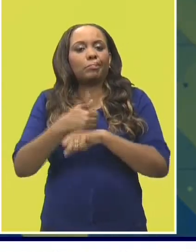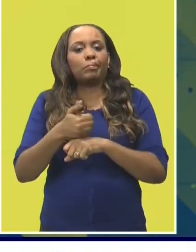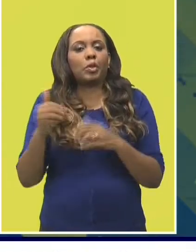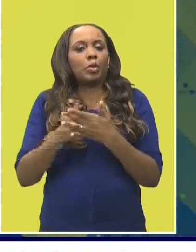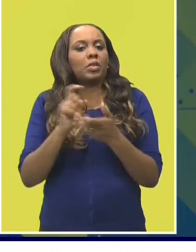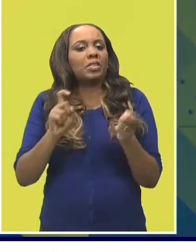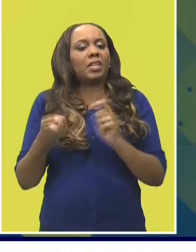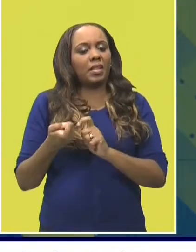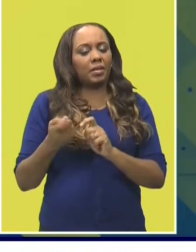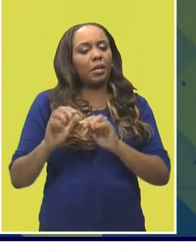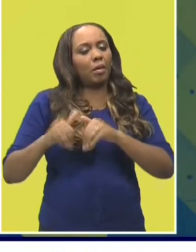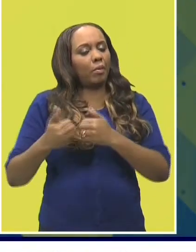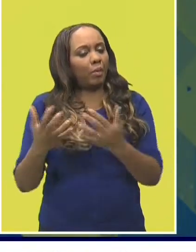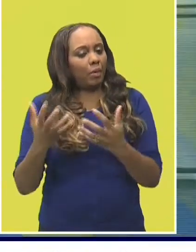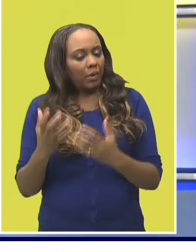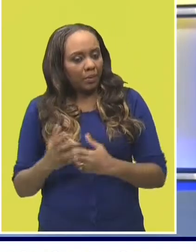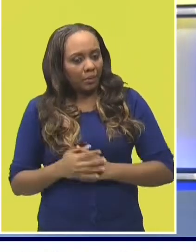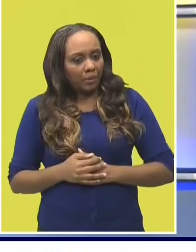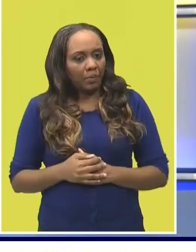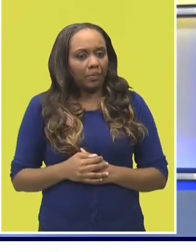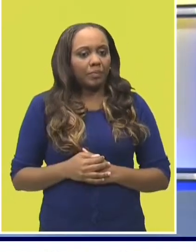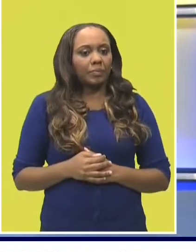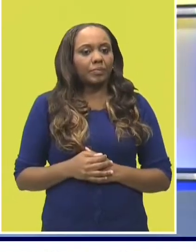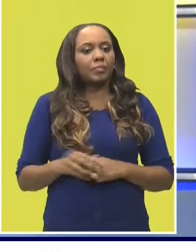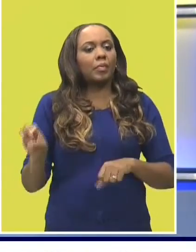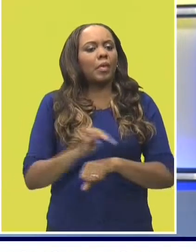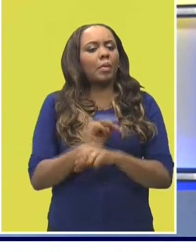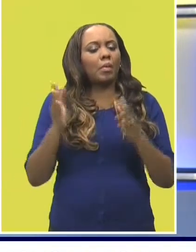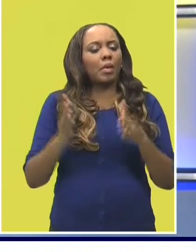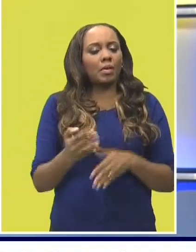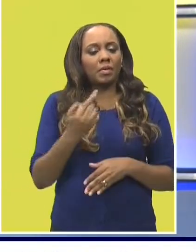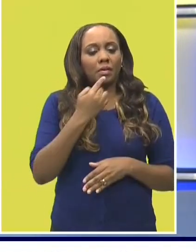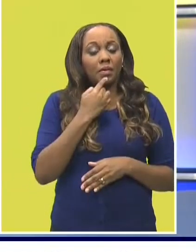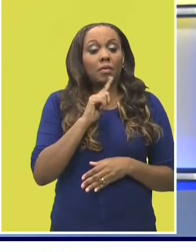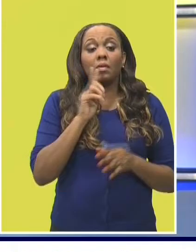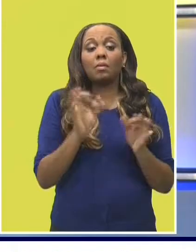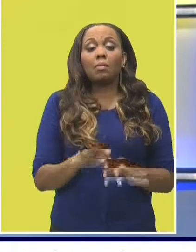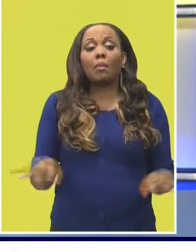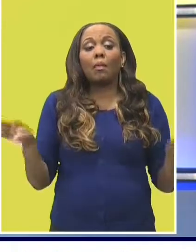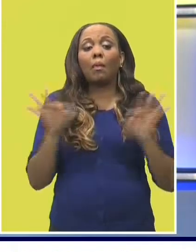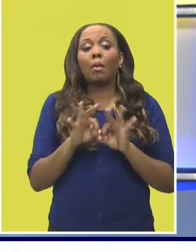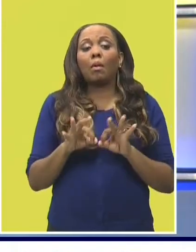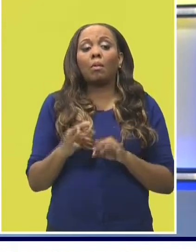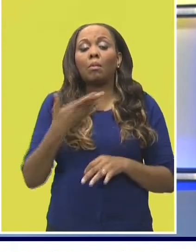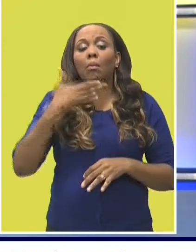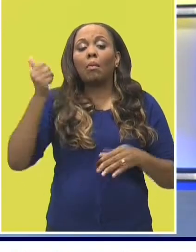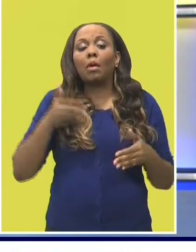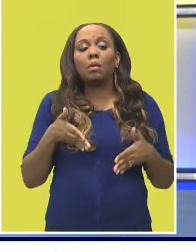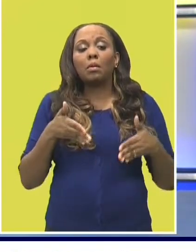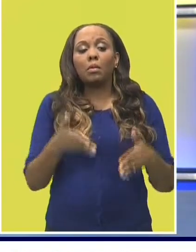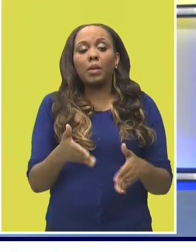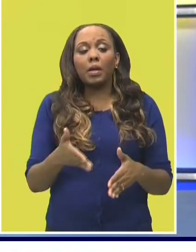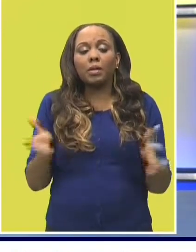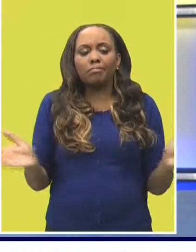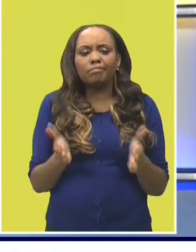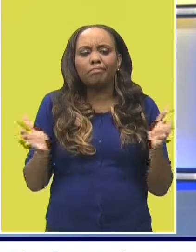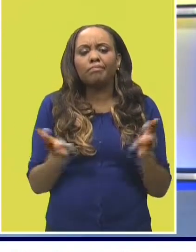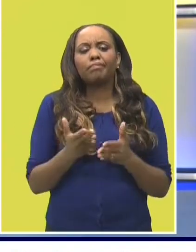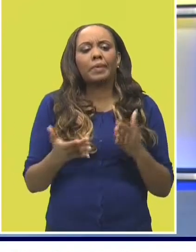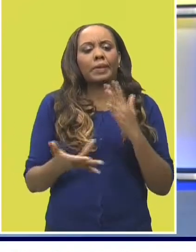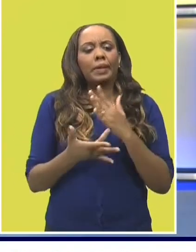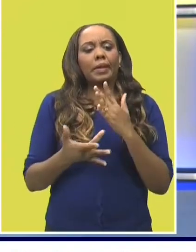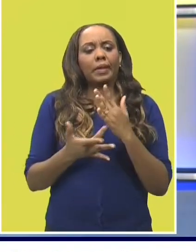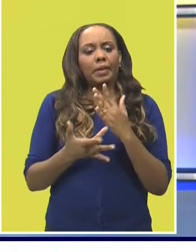way that we would like to have that done. The minister adds that it is therefore important to determine how best to mobilize